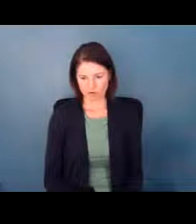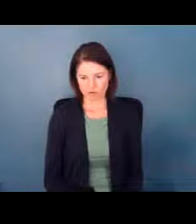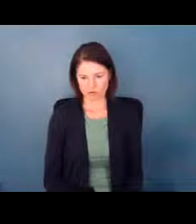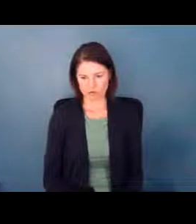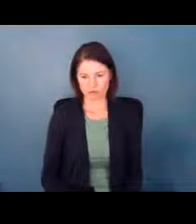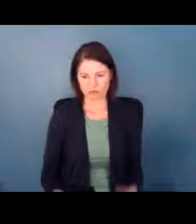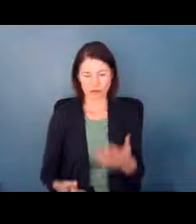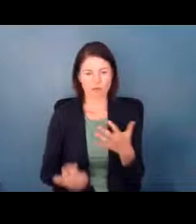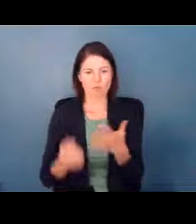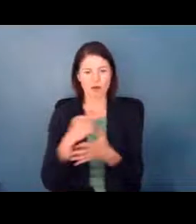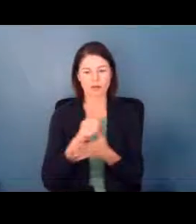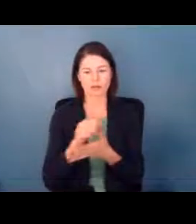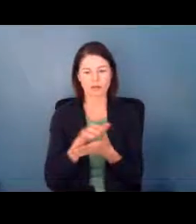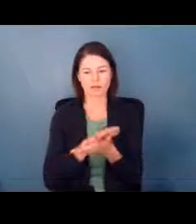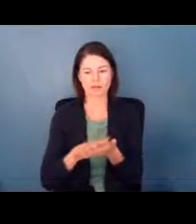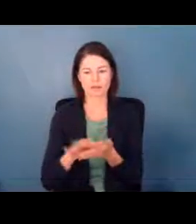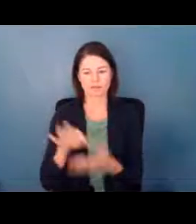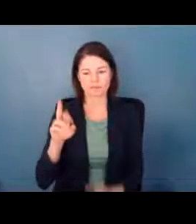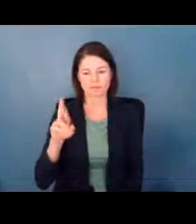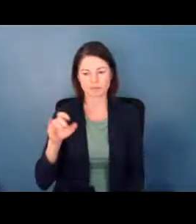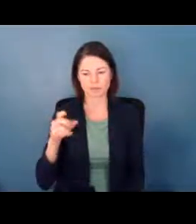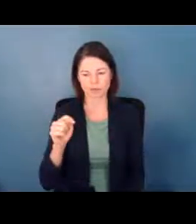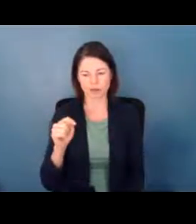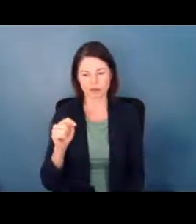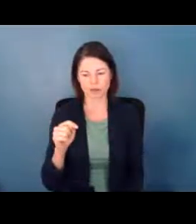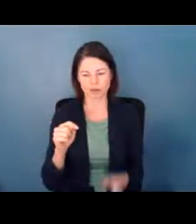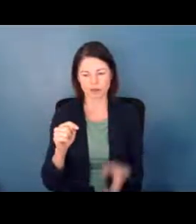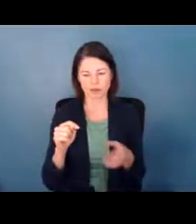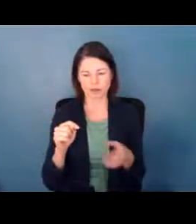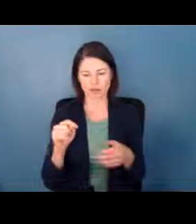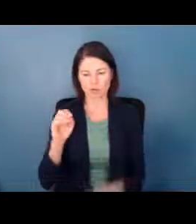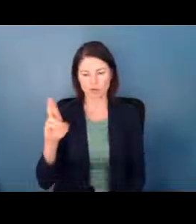for the SB 671 Clean Freight Corridor Efficiency Assessment.